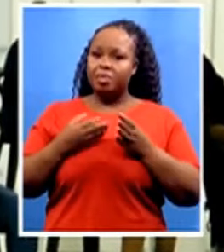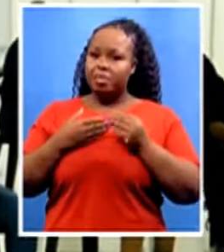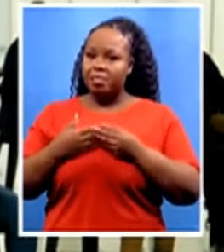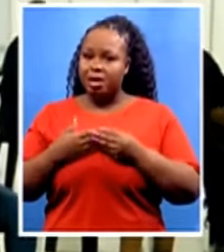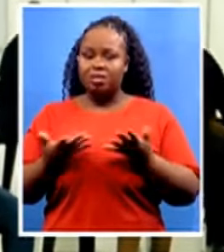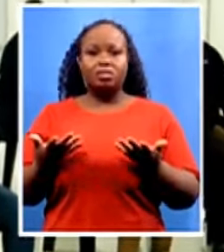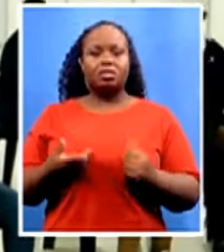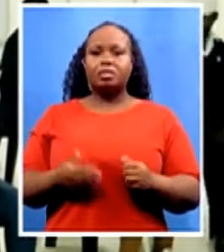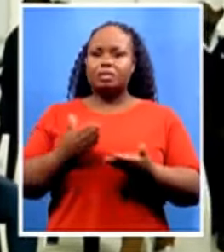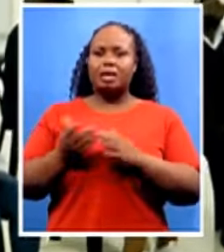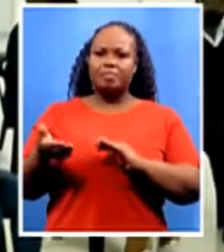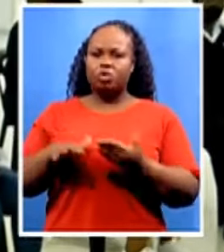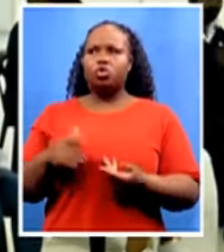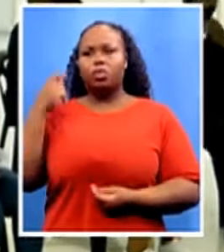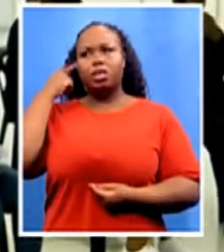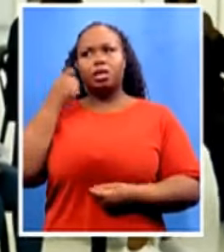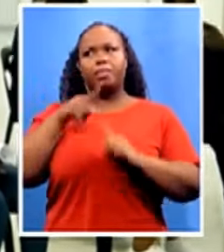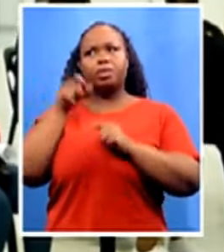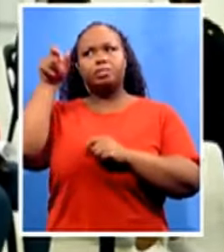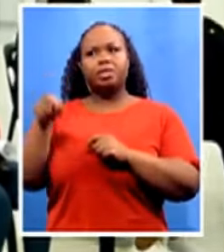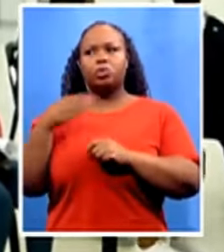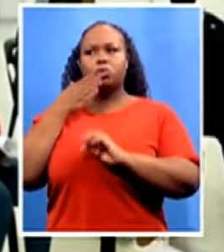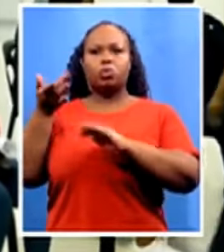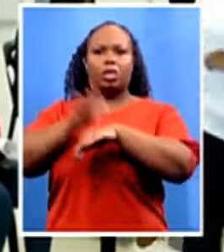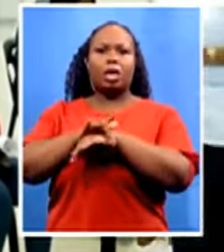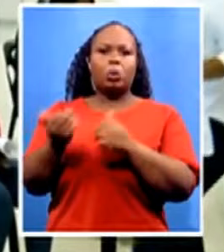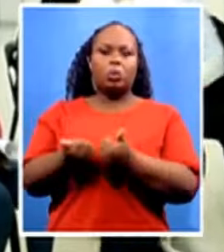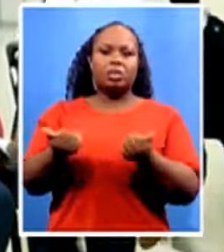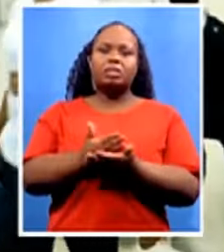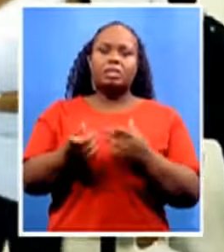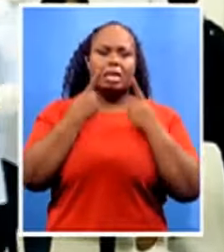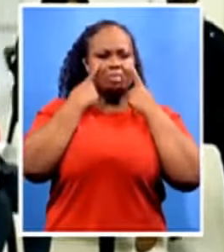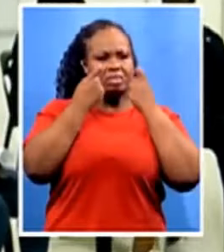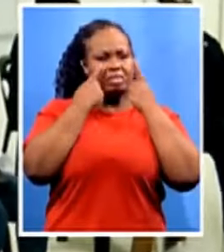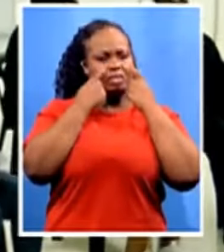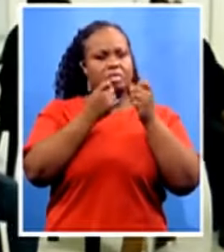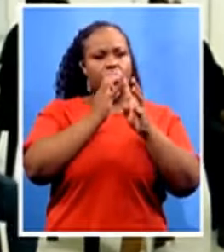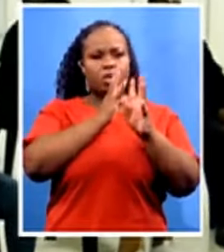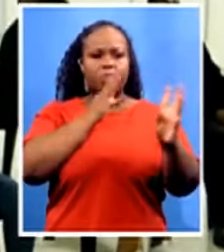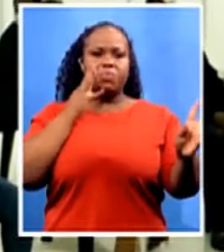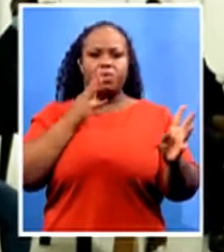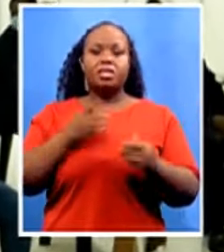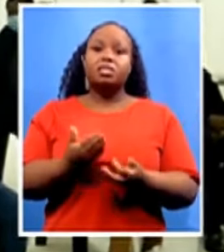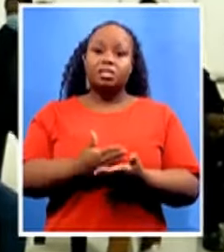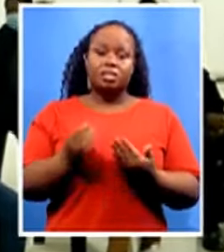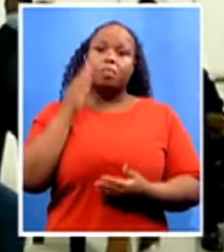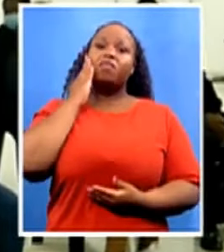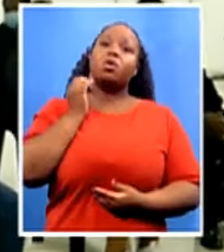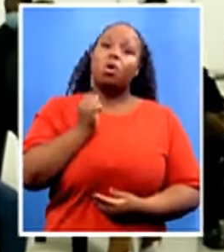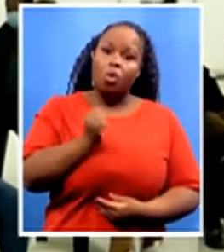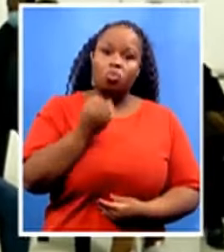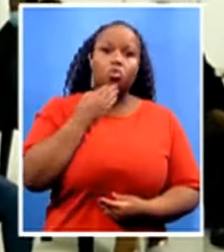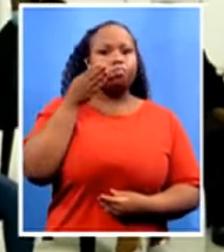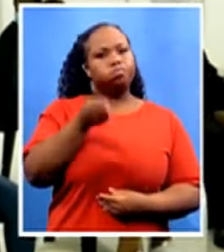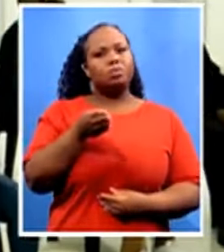person, and many were crying in the queue as well. Many of the elderly folks were comforted outside, and I